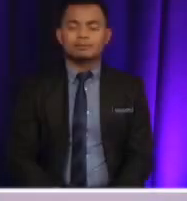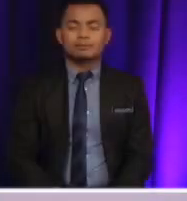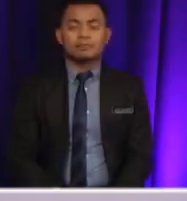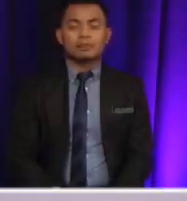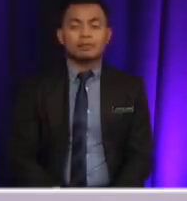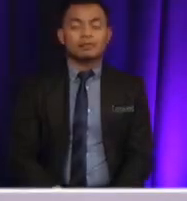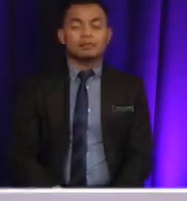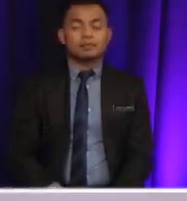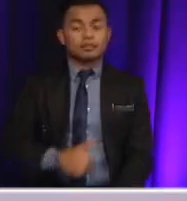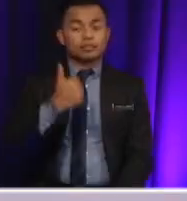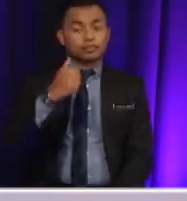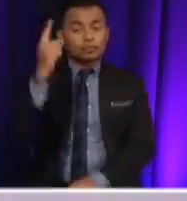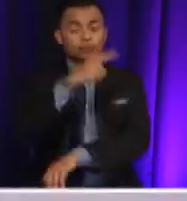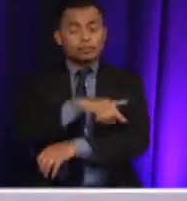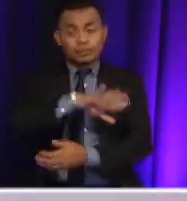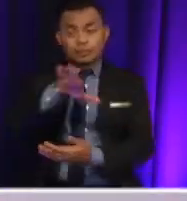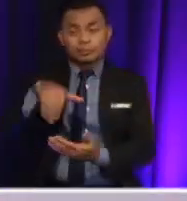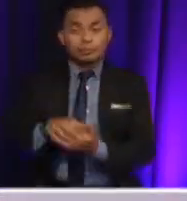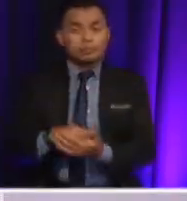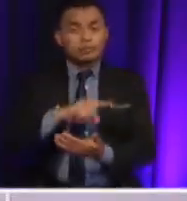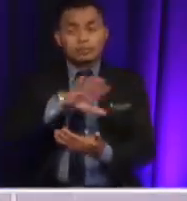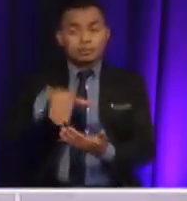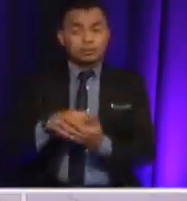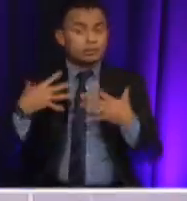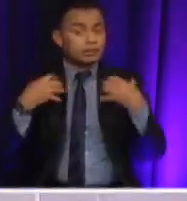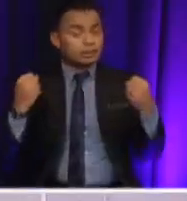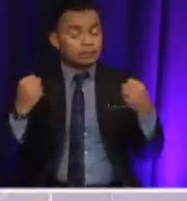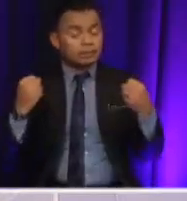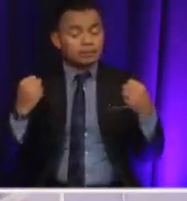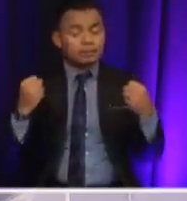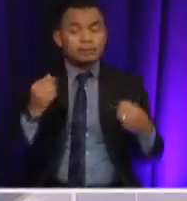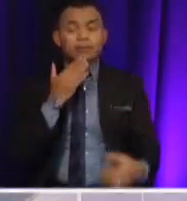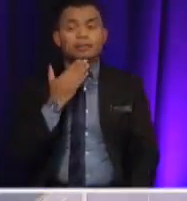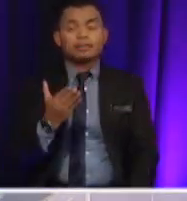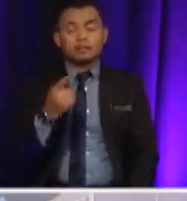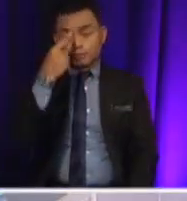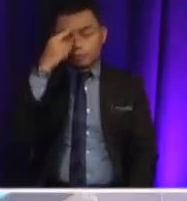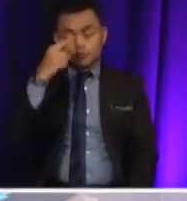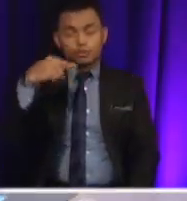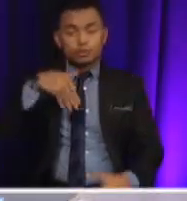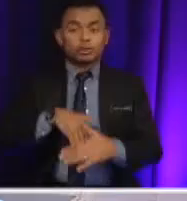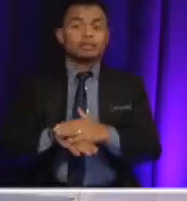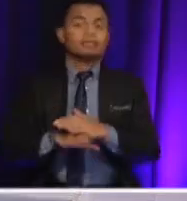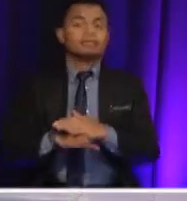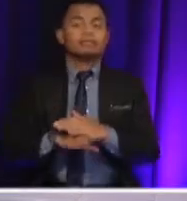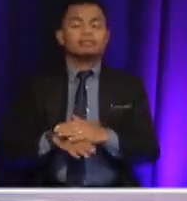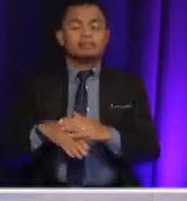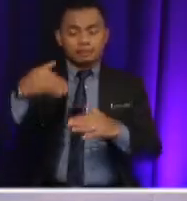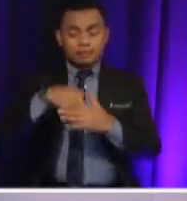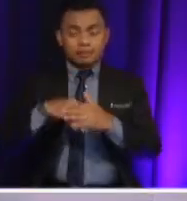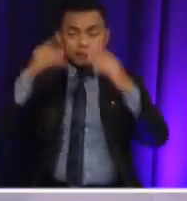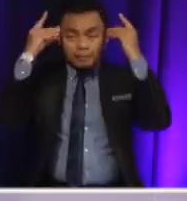Good day, lovely pupils. How's everyone doing? Thank you so much for joining us at another episode of EduwebTV